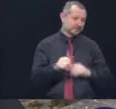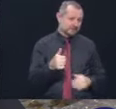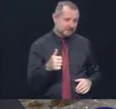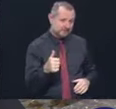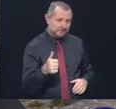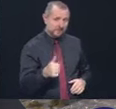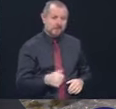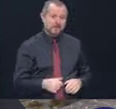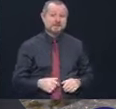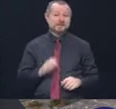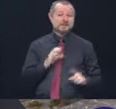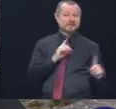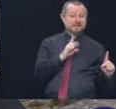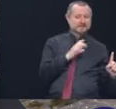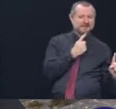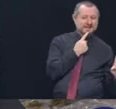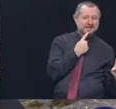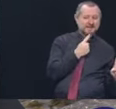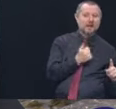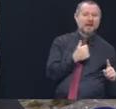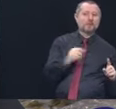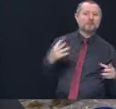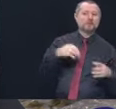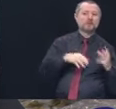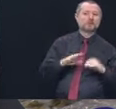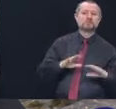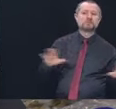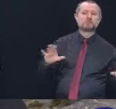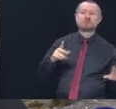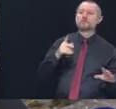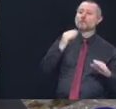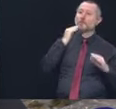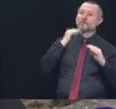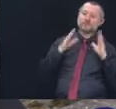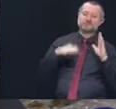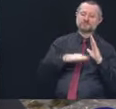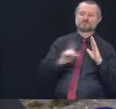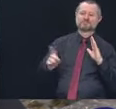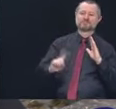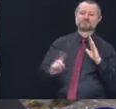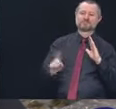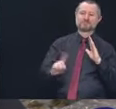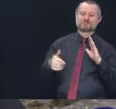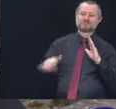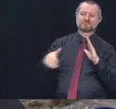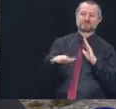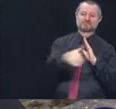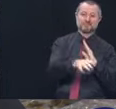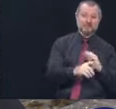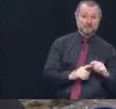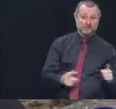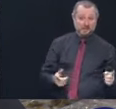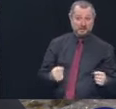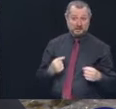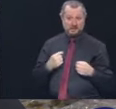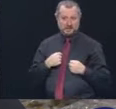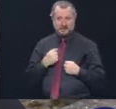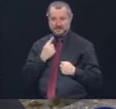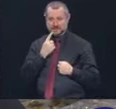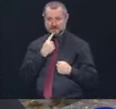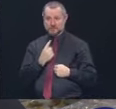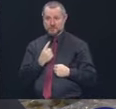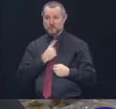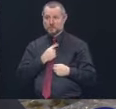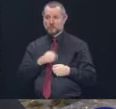bring anyone else into your pod. But, you know, nobody said sit alone in your room and lock